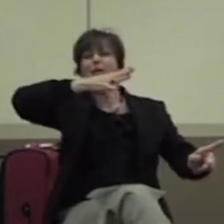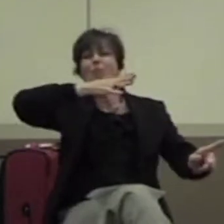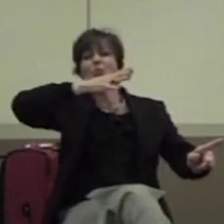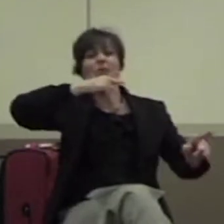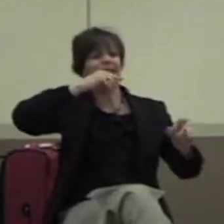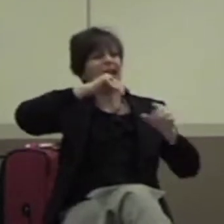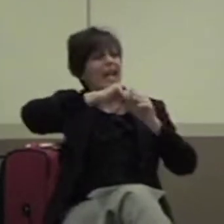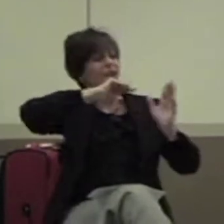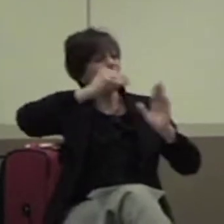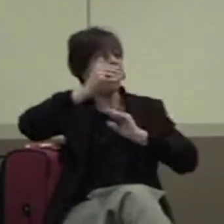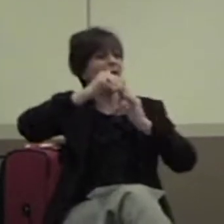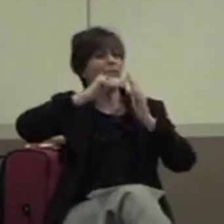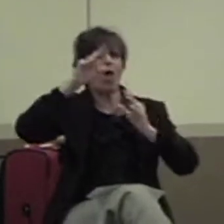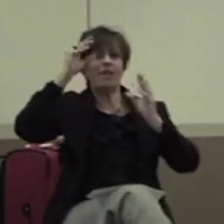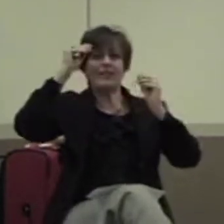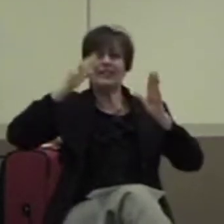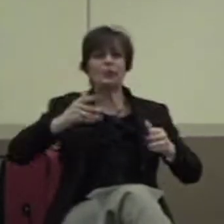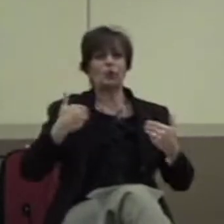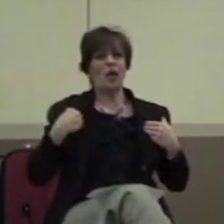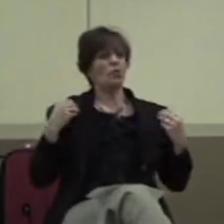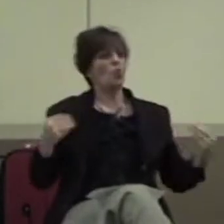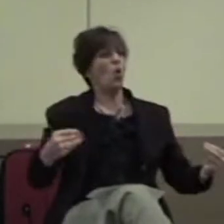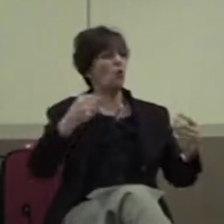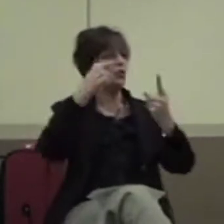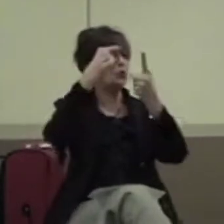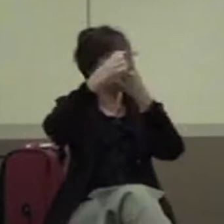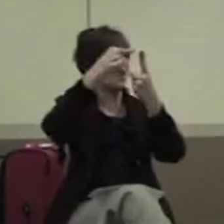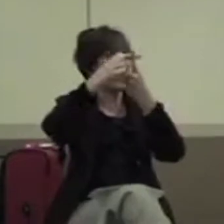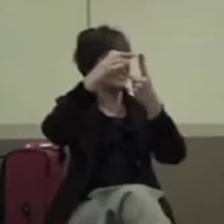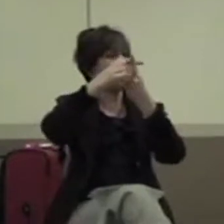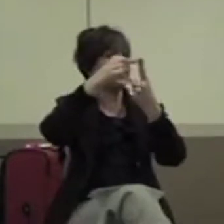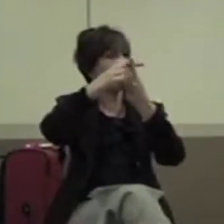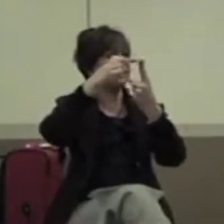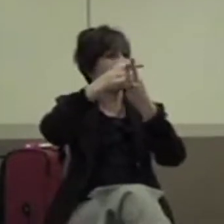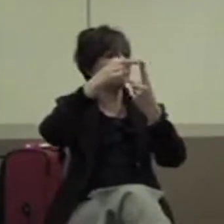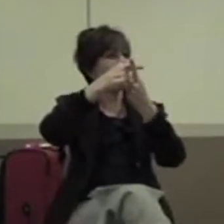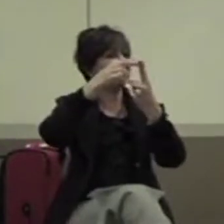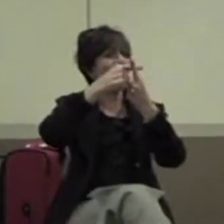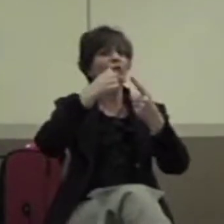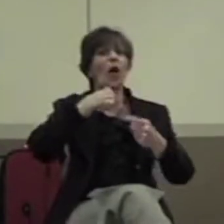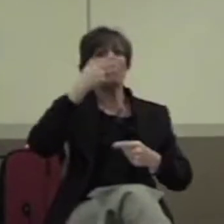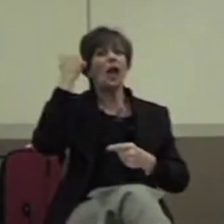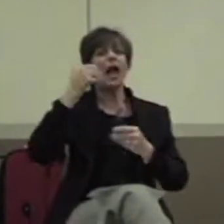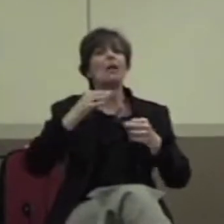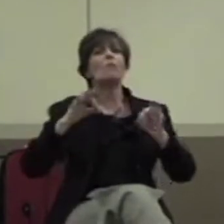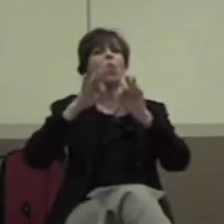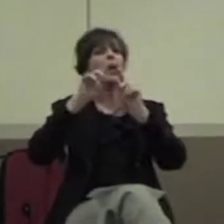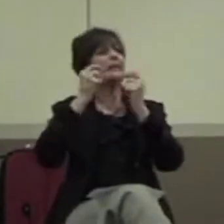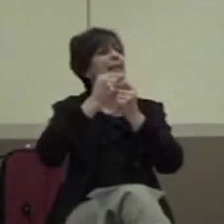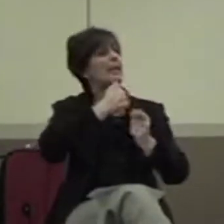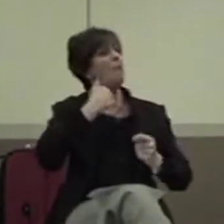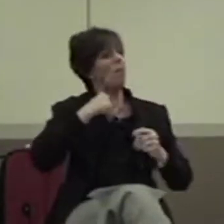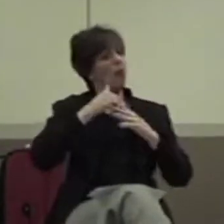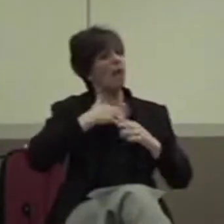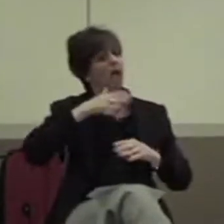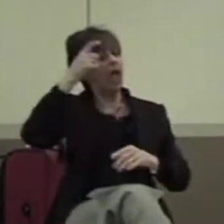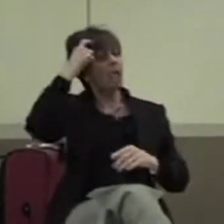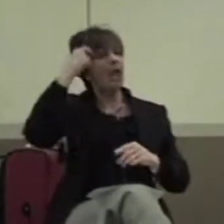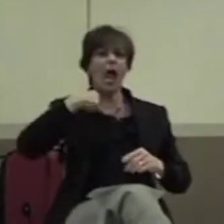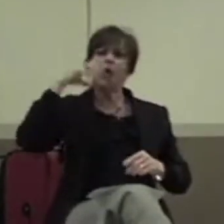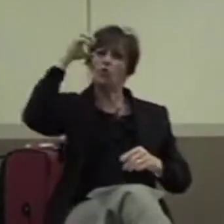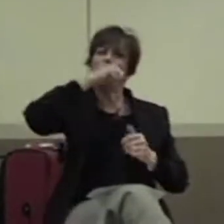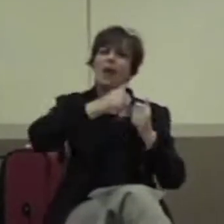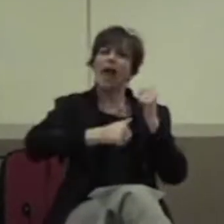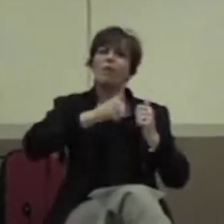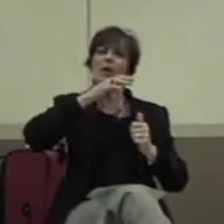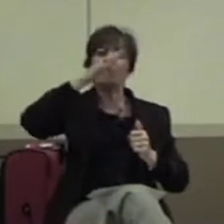just said in front of all of his teachers that he had no strengths. So I had forgotten a very important team member. In my mind, I assumed